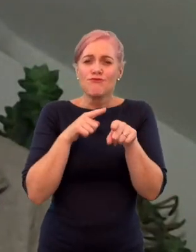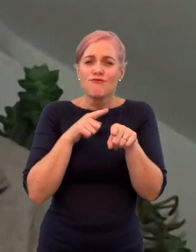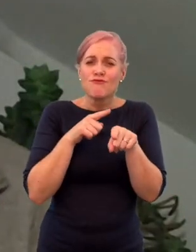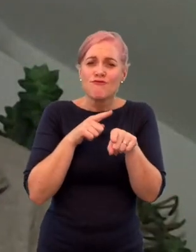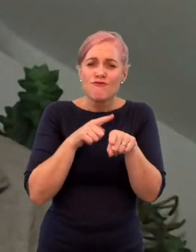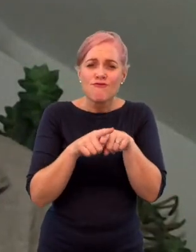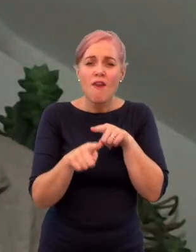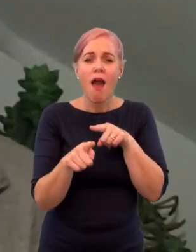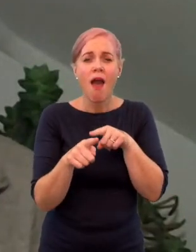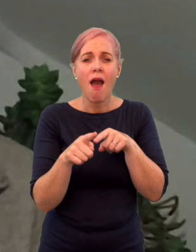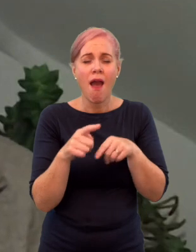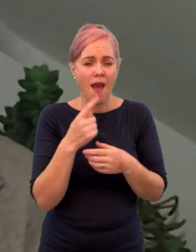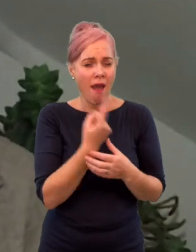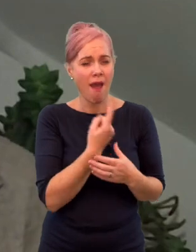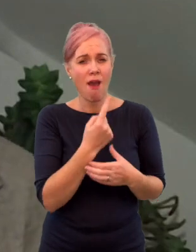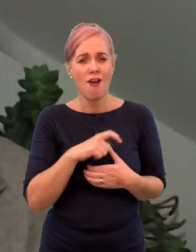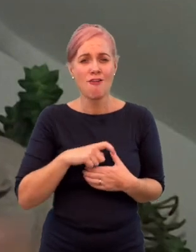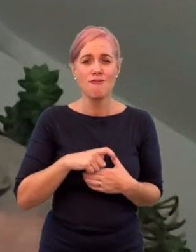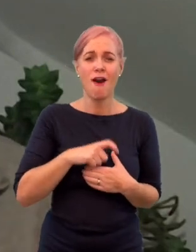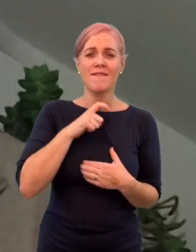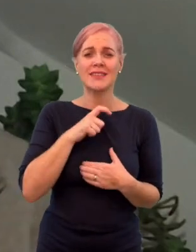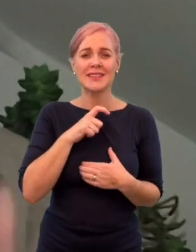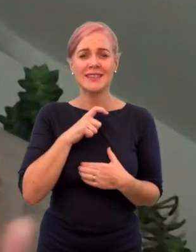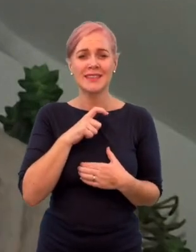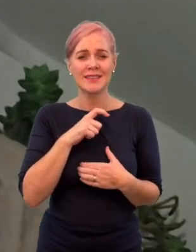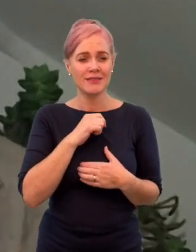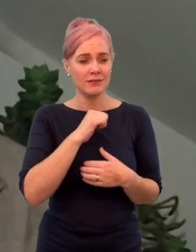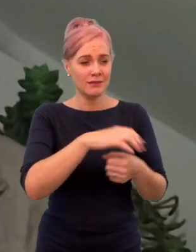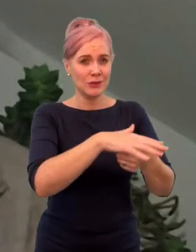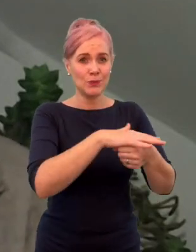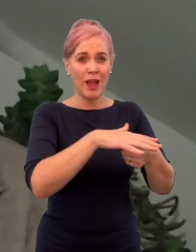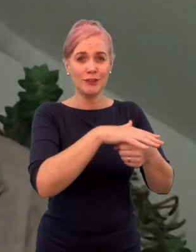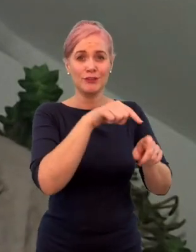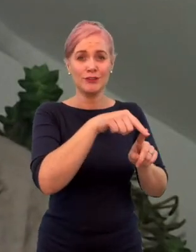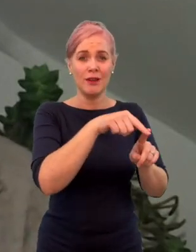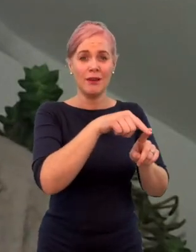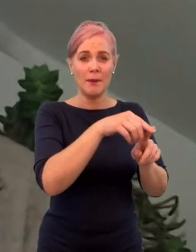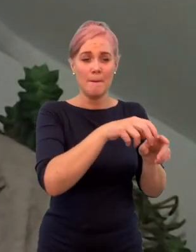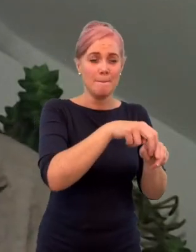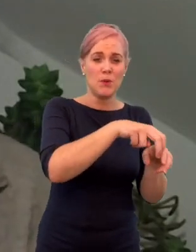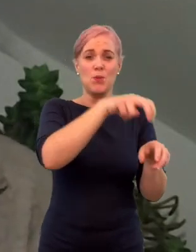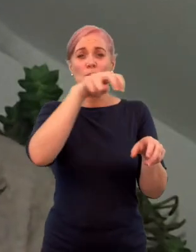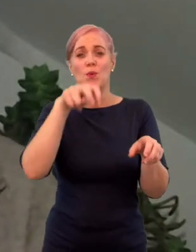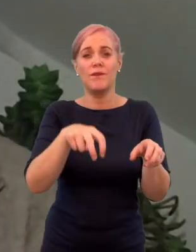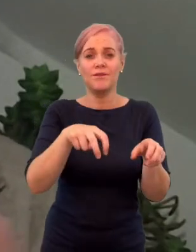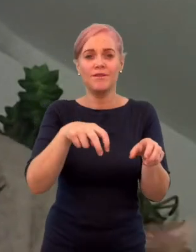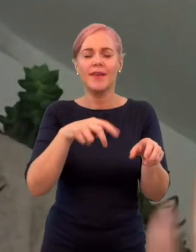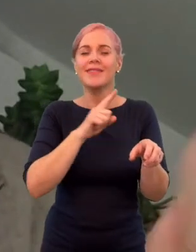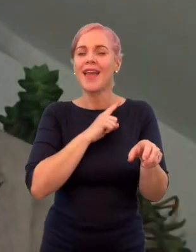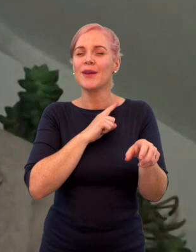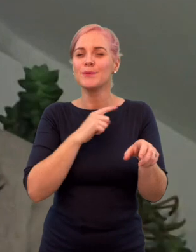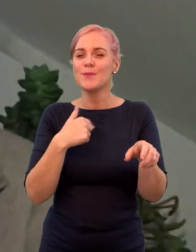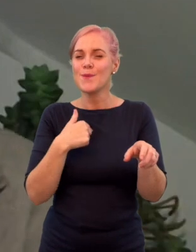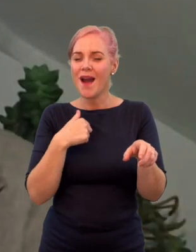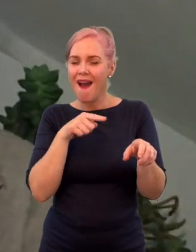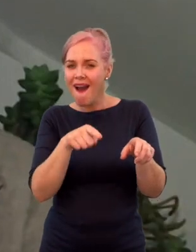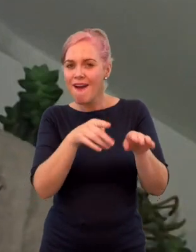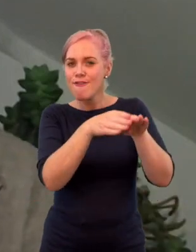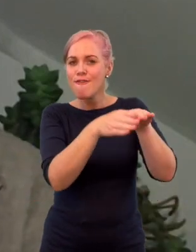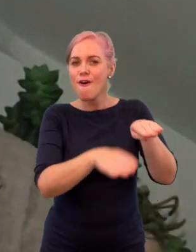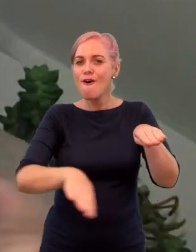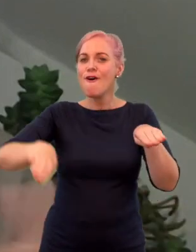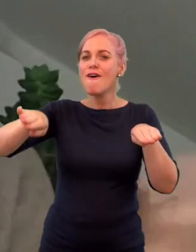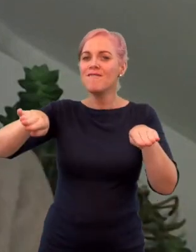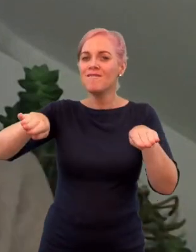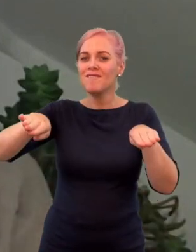finding the confidence to move herself out of the situation. So that's why I was so interested in the curve and